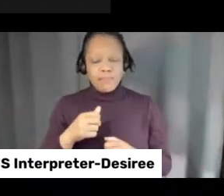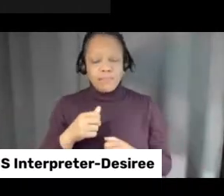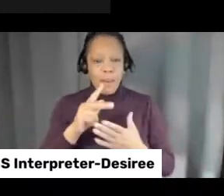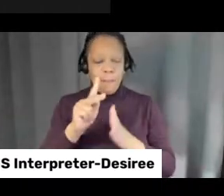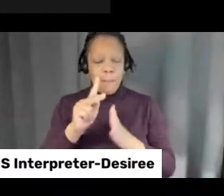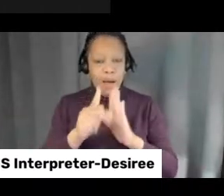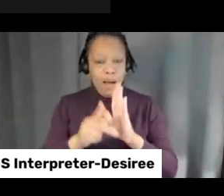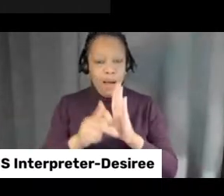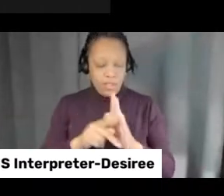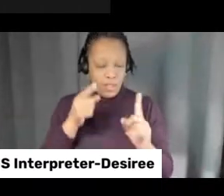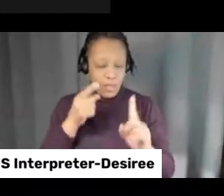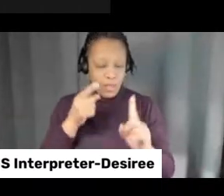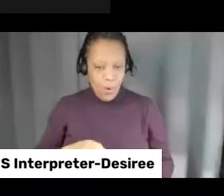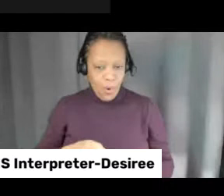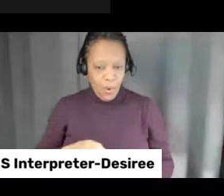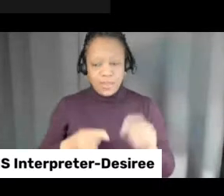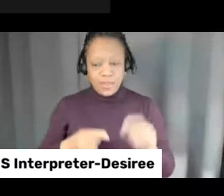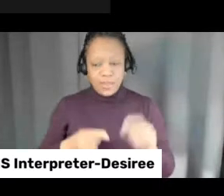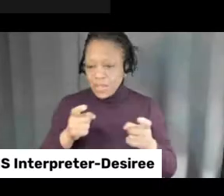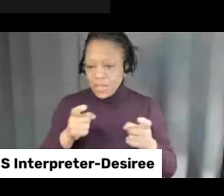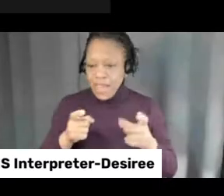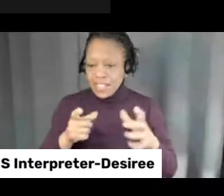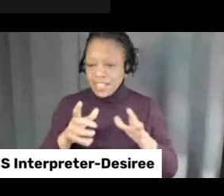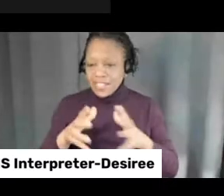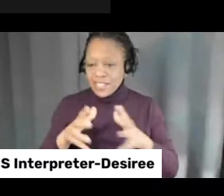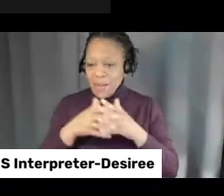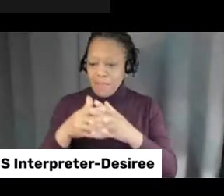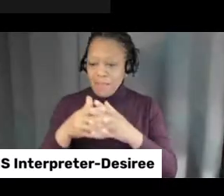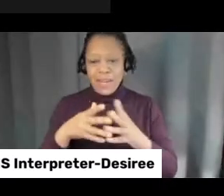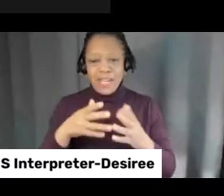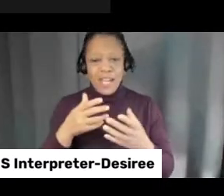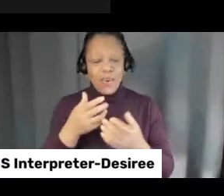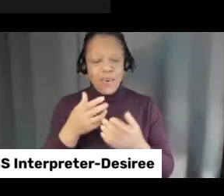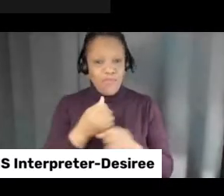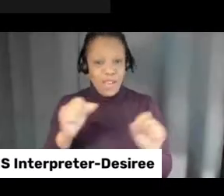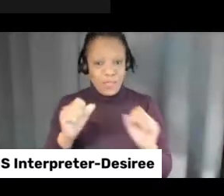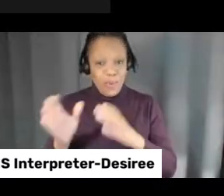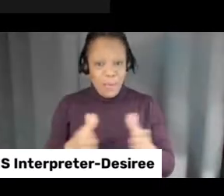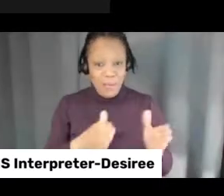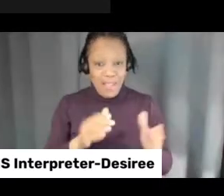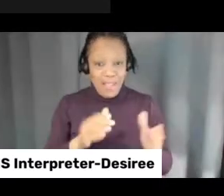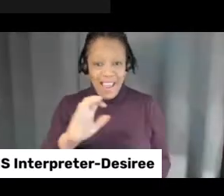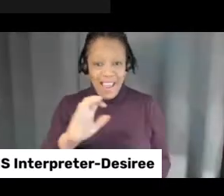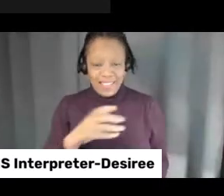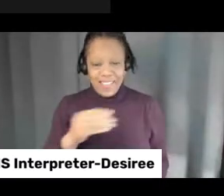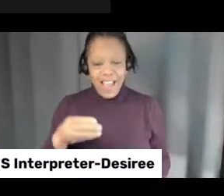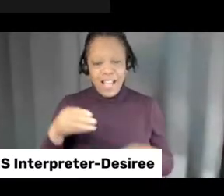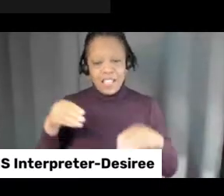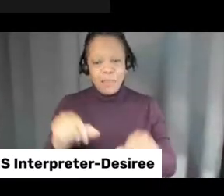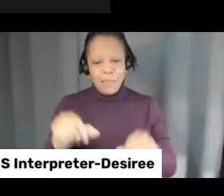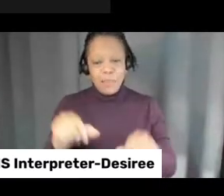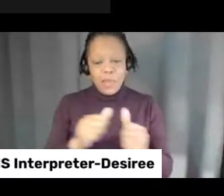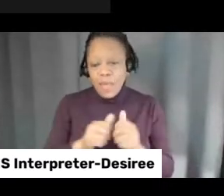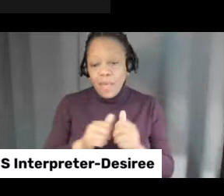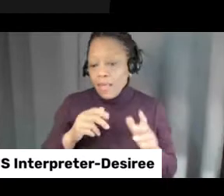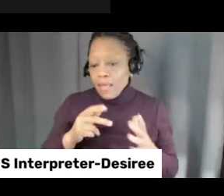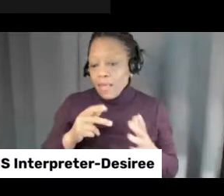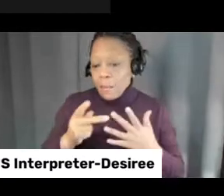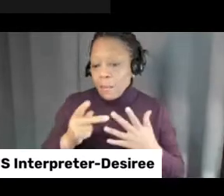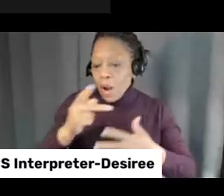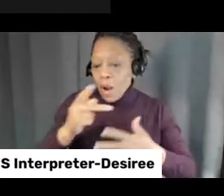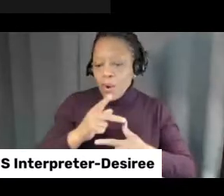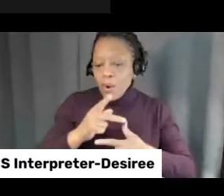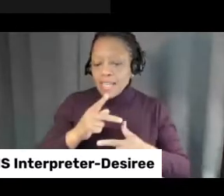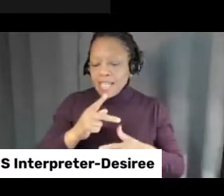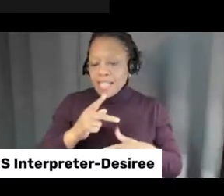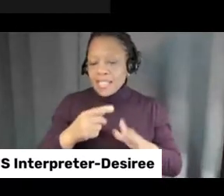manages the alignment of Cook County's American Rescue Plan Act and its spending with the priorities outlined within the Cook